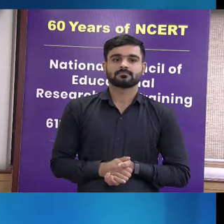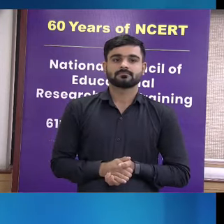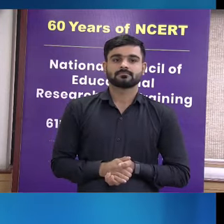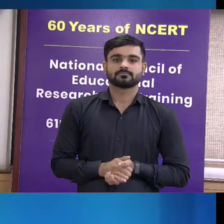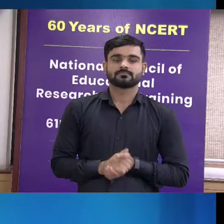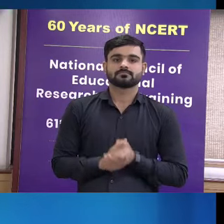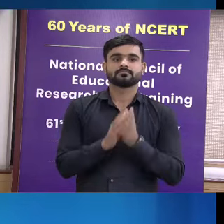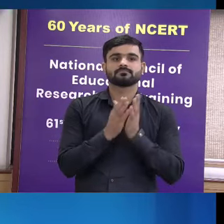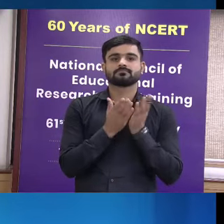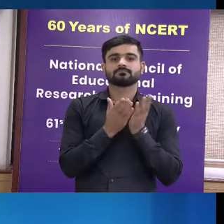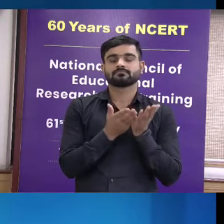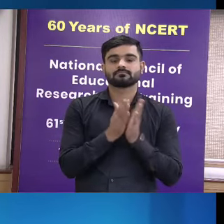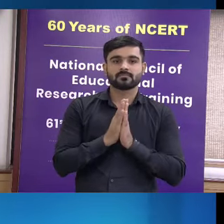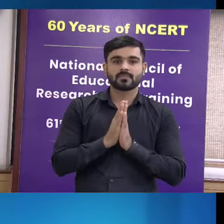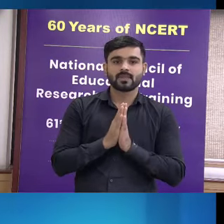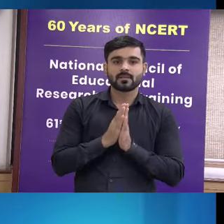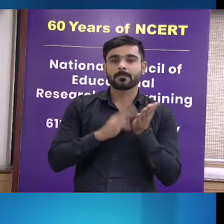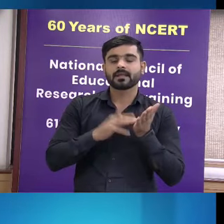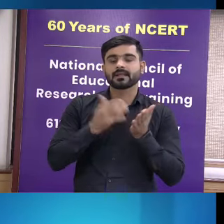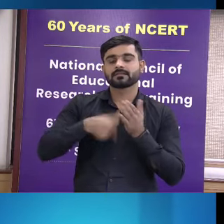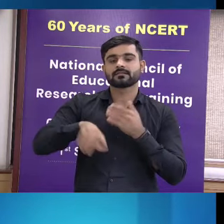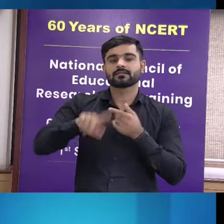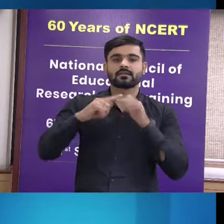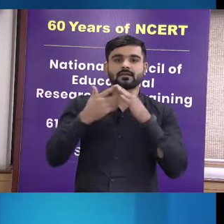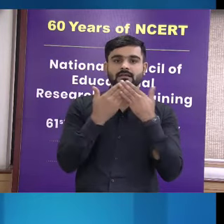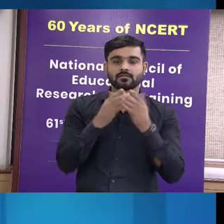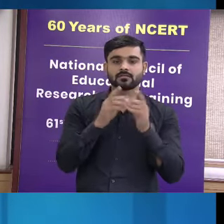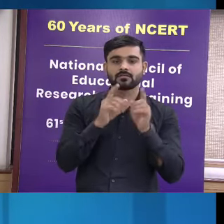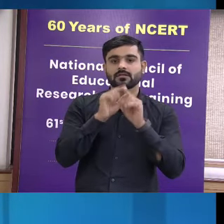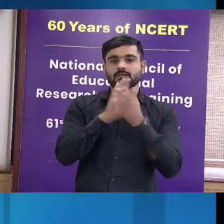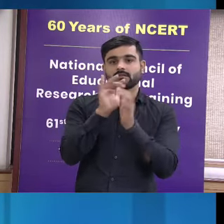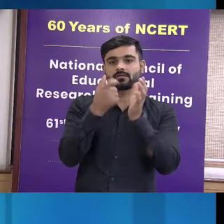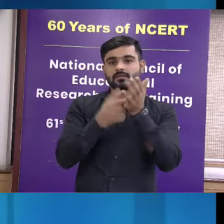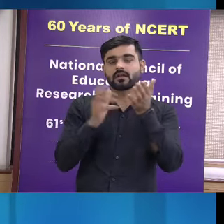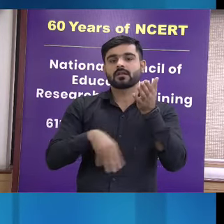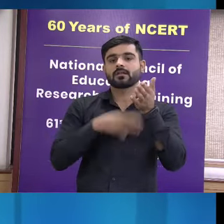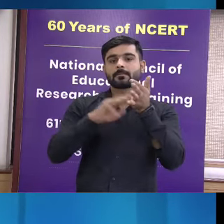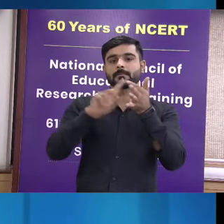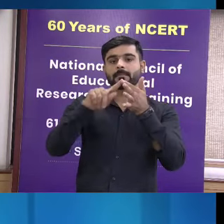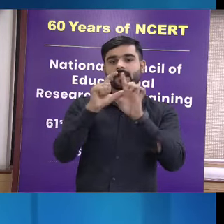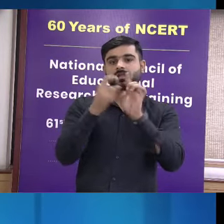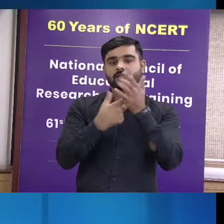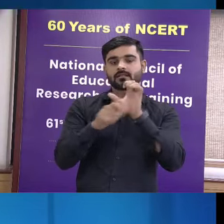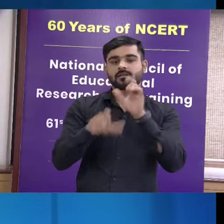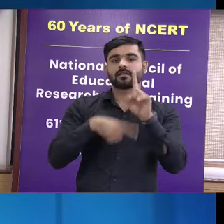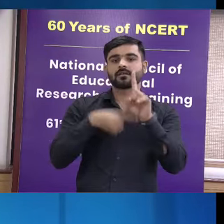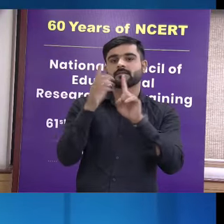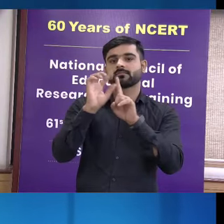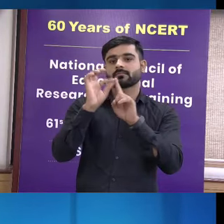Honorable Minister of Education, Sri Dharmendra Pradhan, sir.